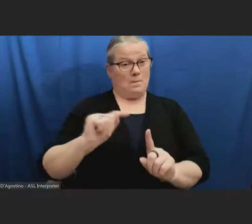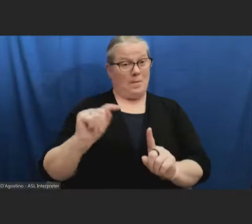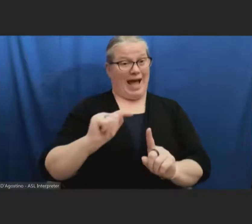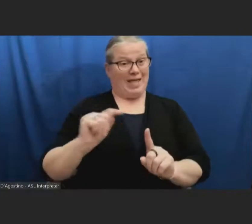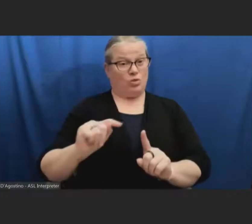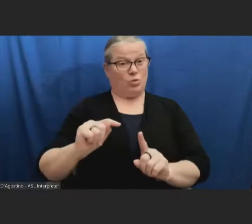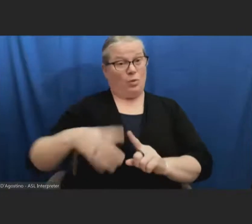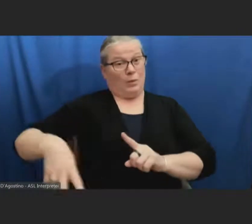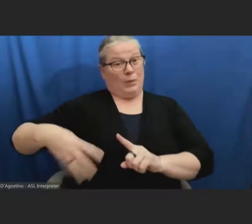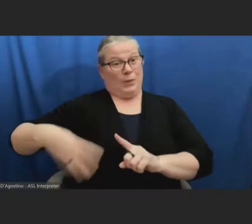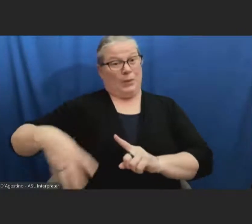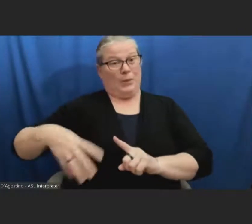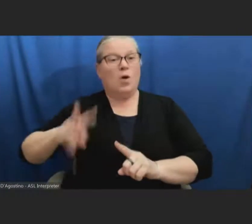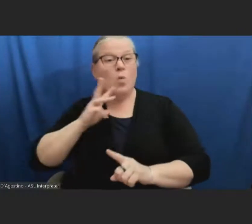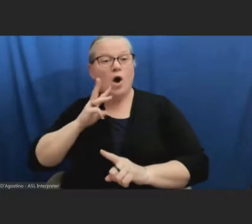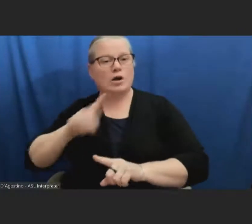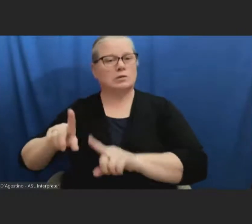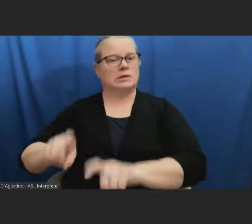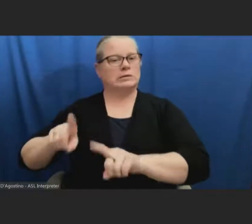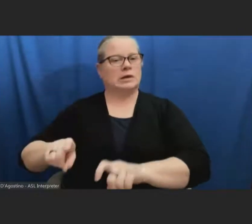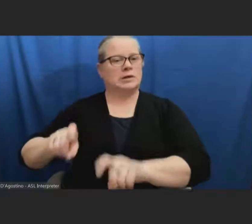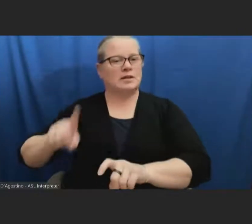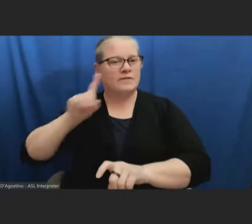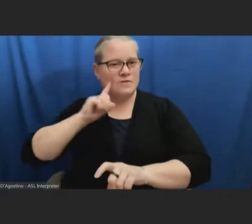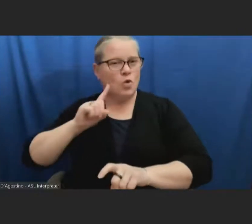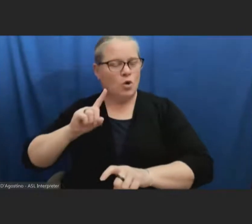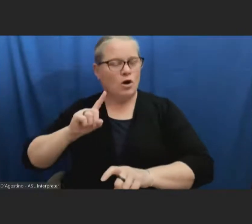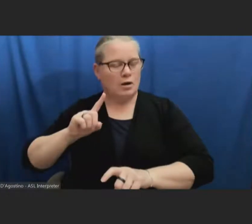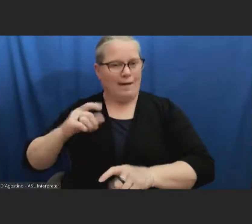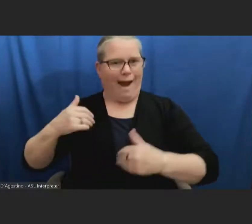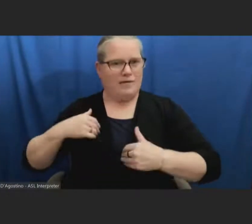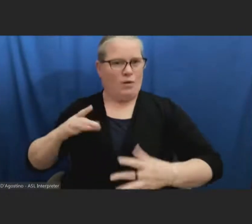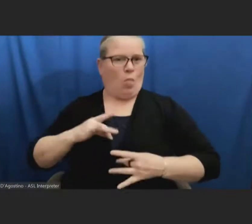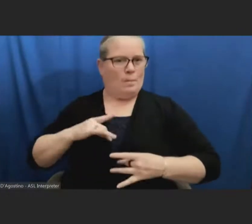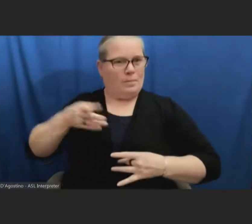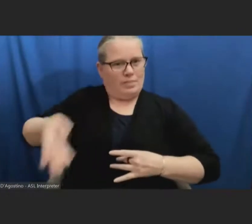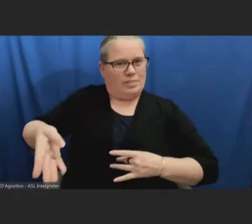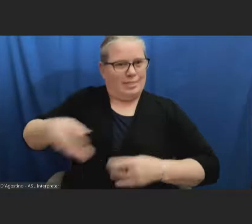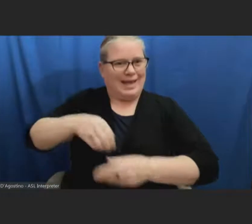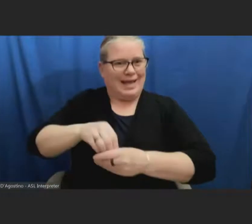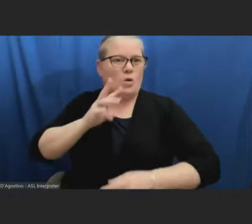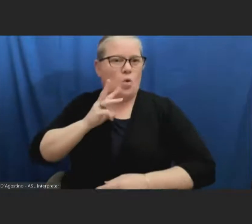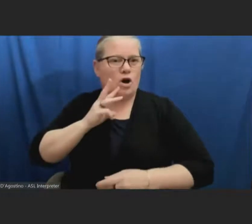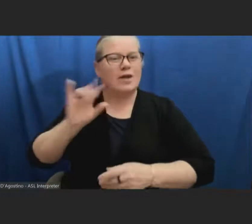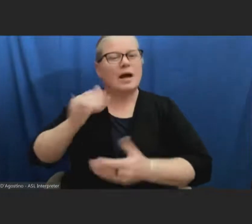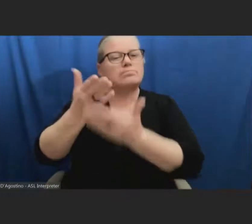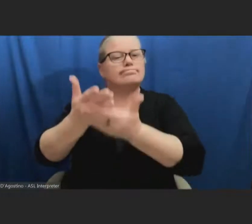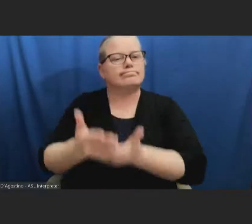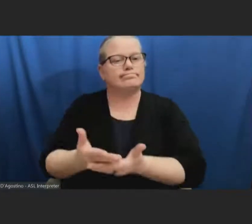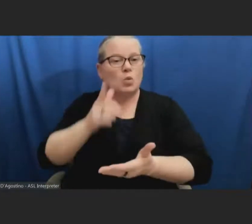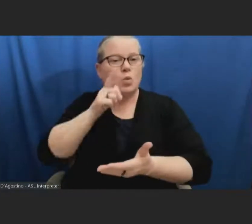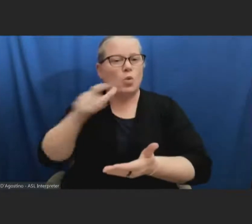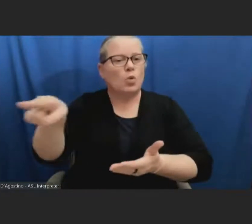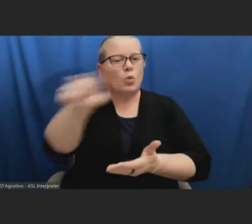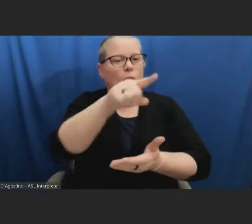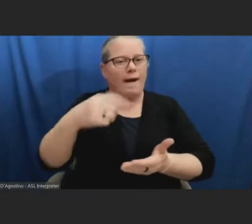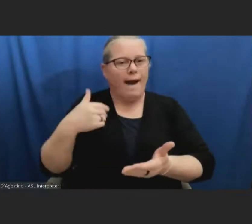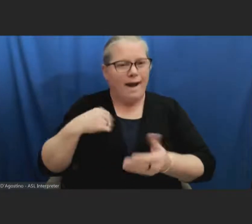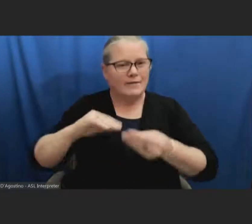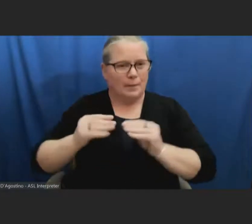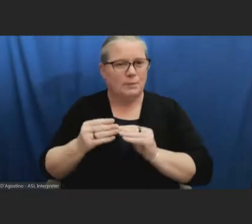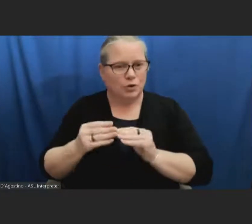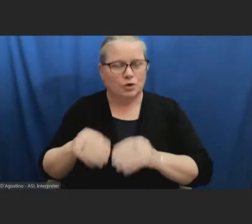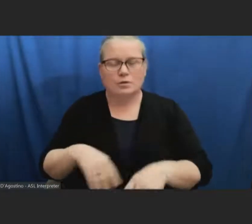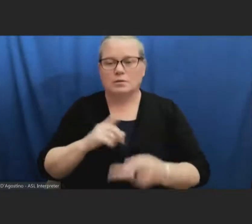substantial decline in the amount of infectious material in the sewage wastewater, which is a good leading indicator. When you look at New York City, probably the best